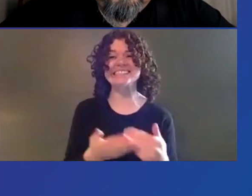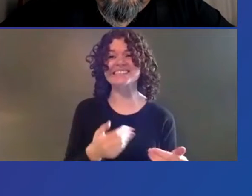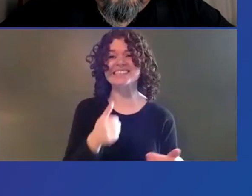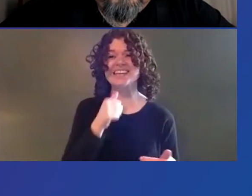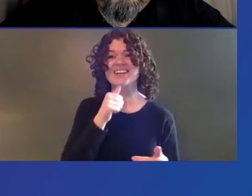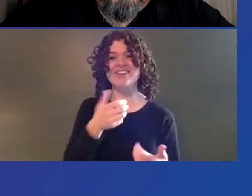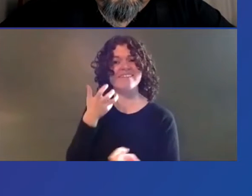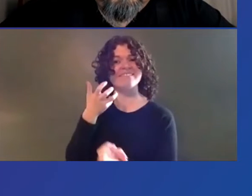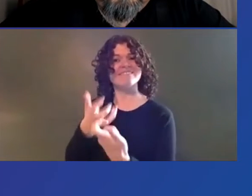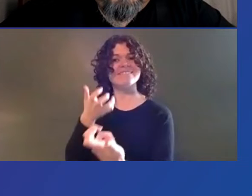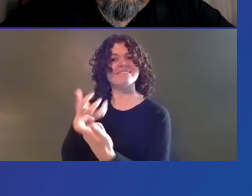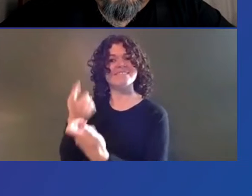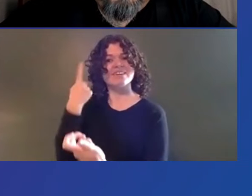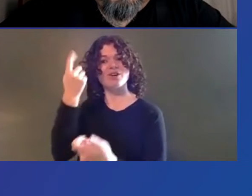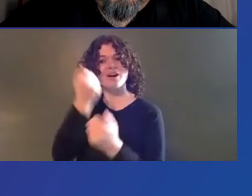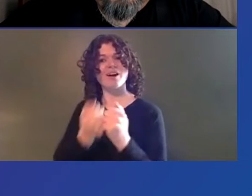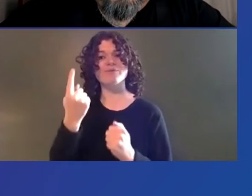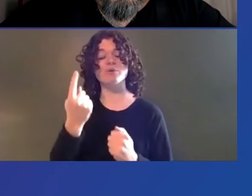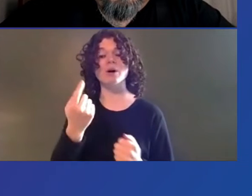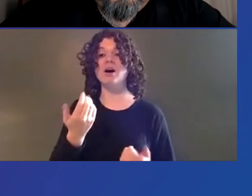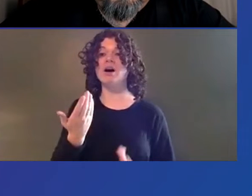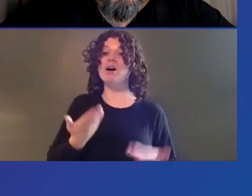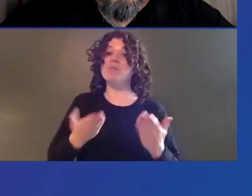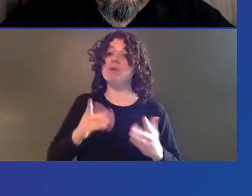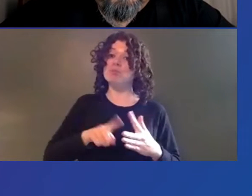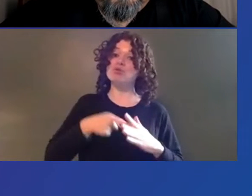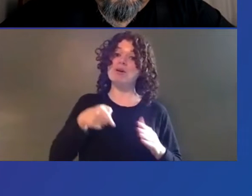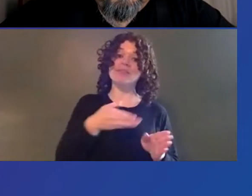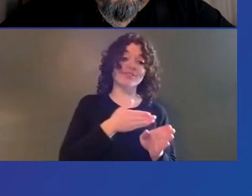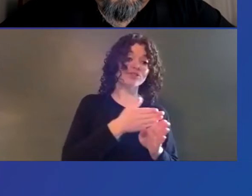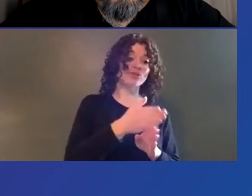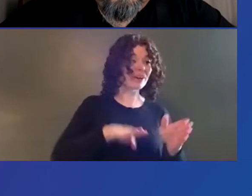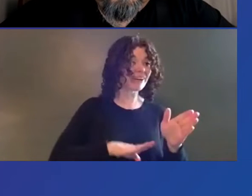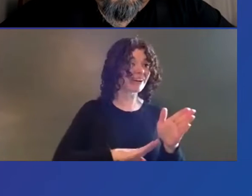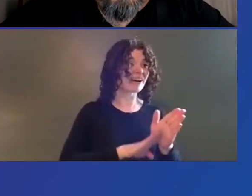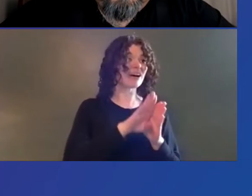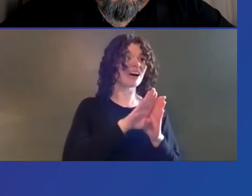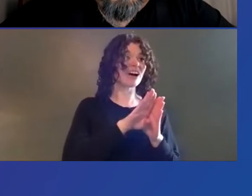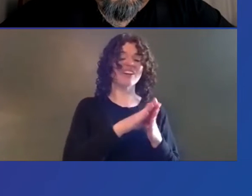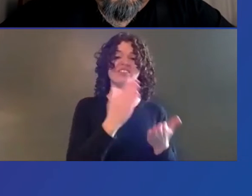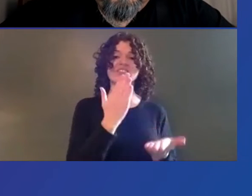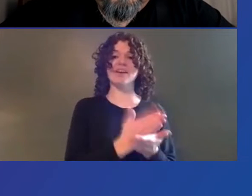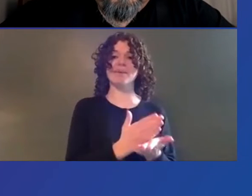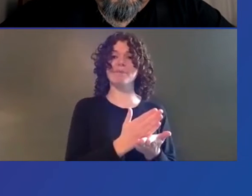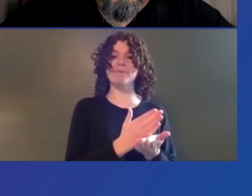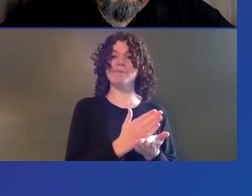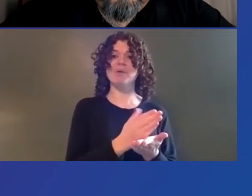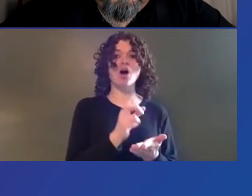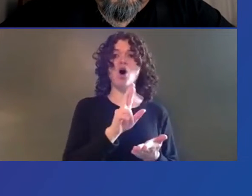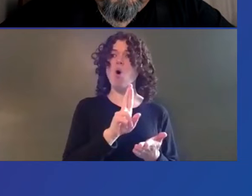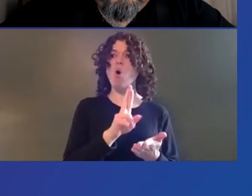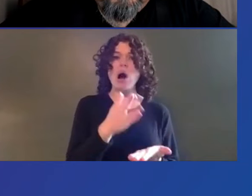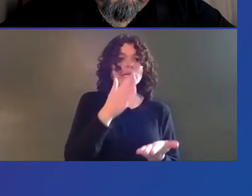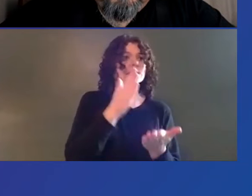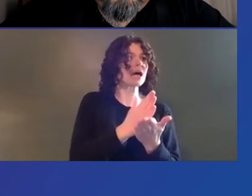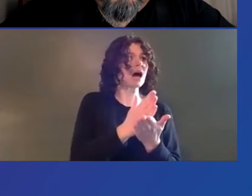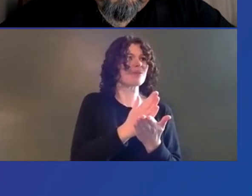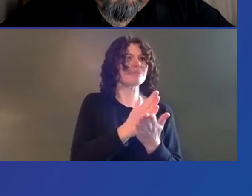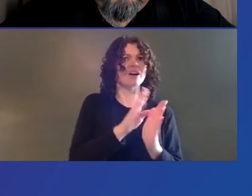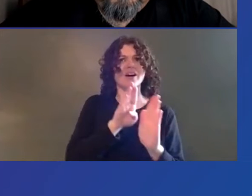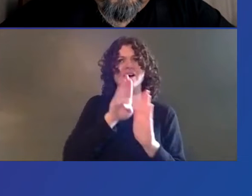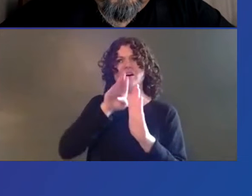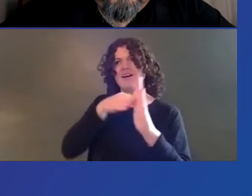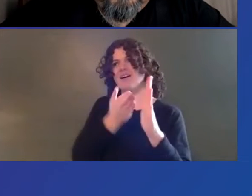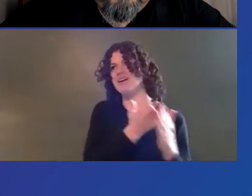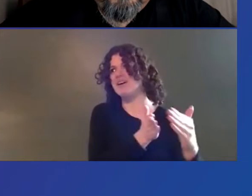won't continue doing this stuff. Maybe you'll find it when you didn't expect to and start doing it completely different than how you